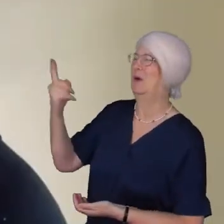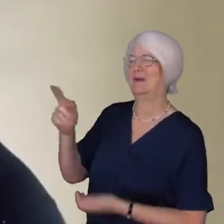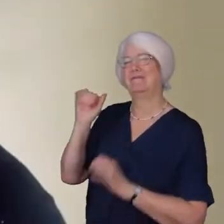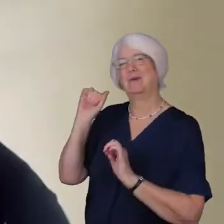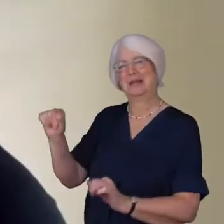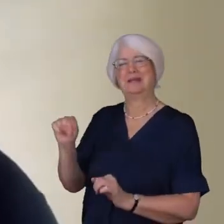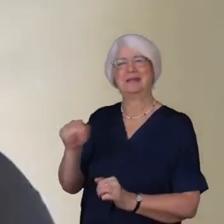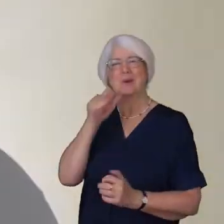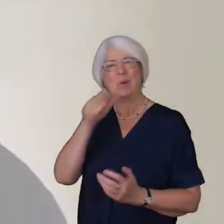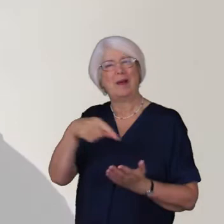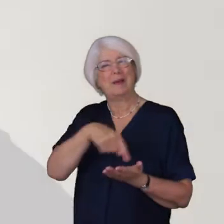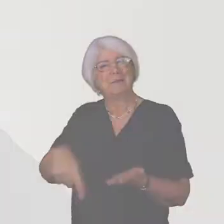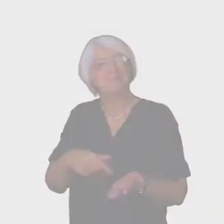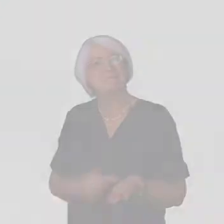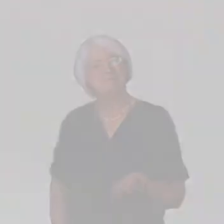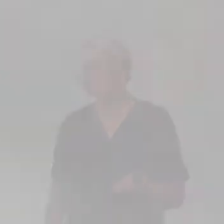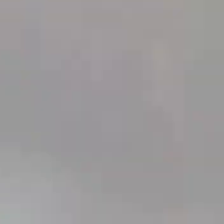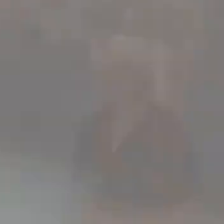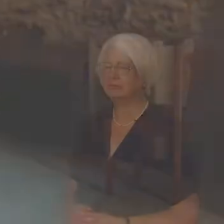Thanks be God for his word.